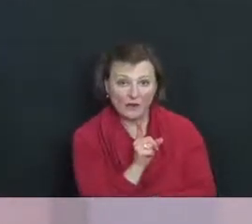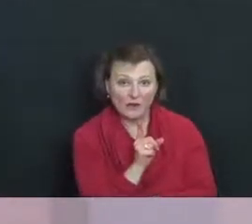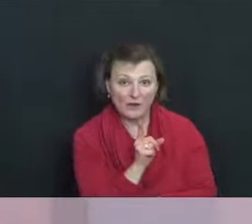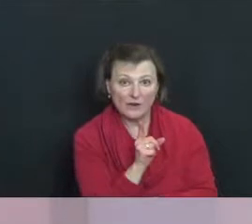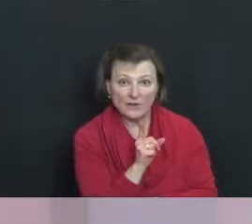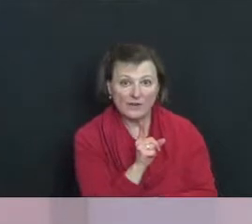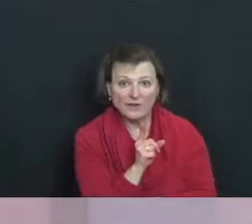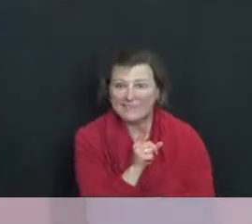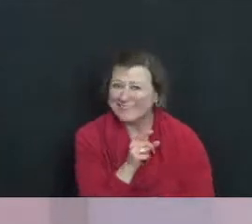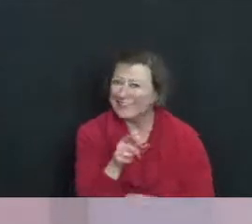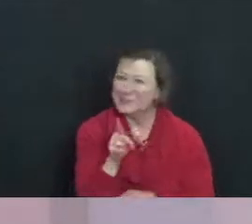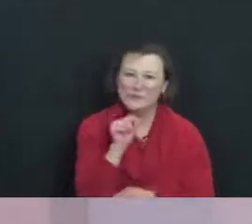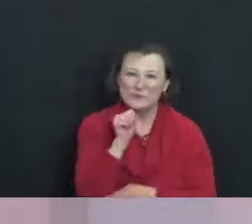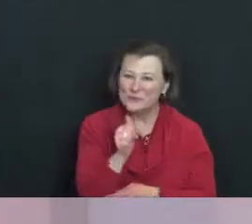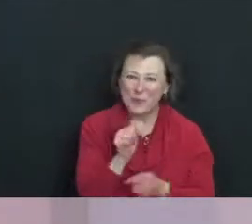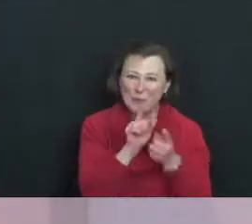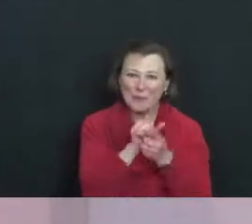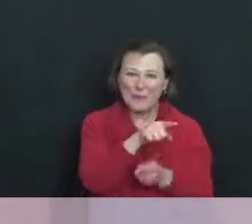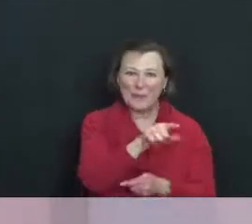then you don't really meet them at all.